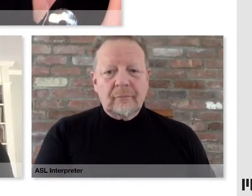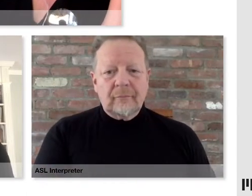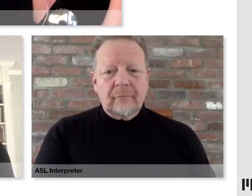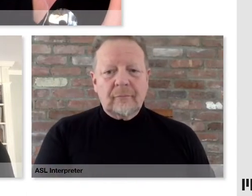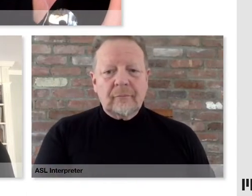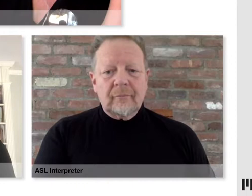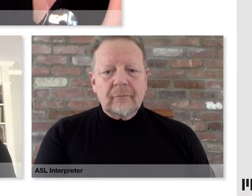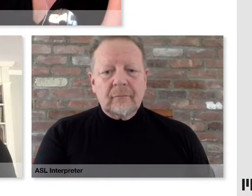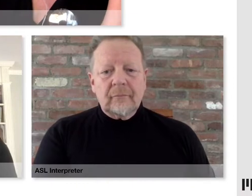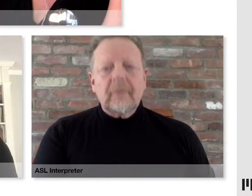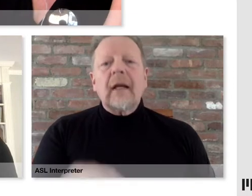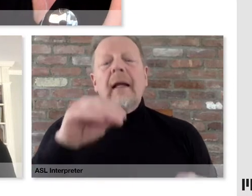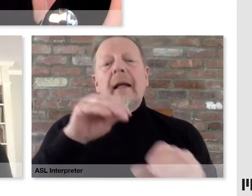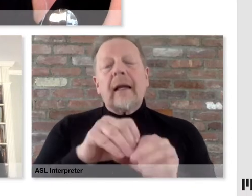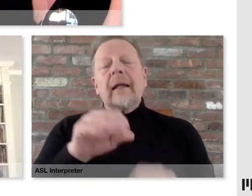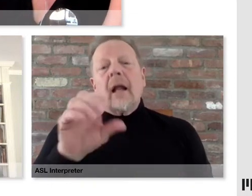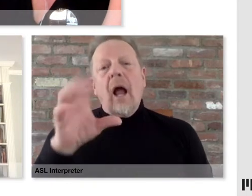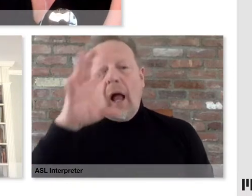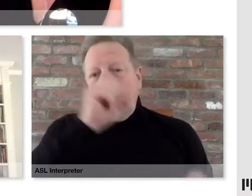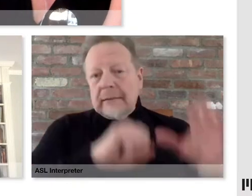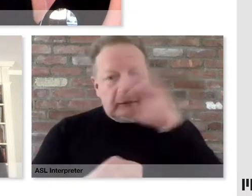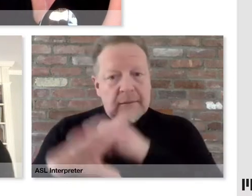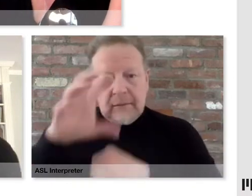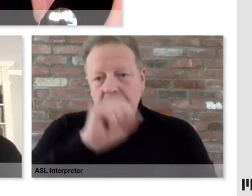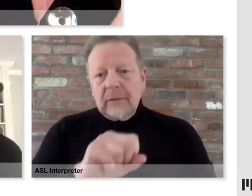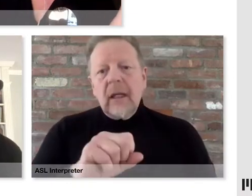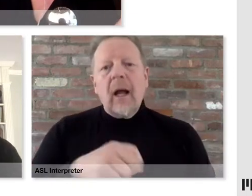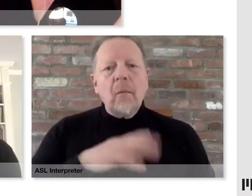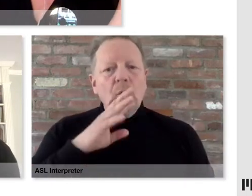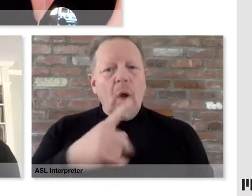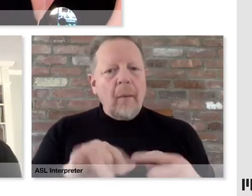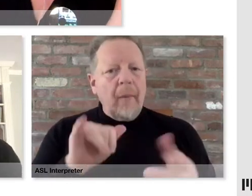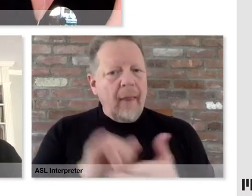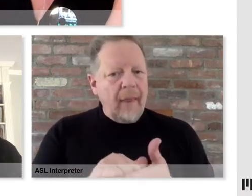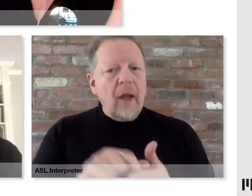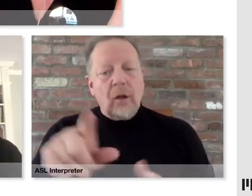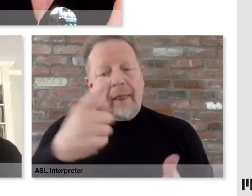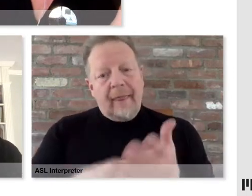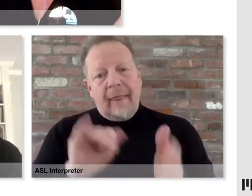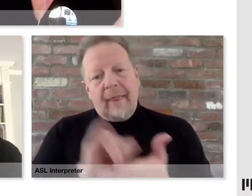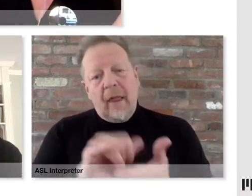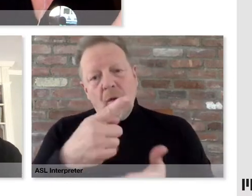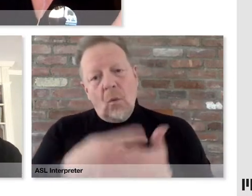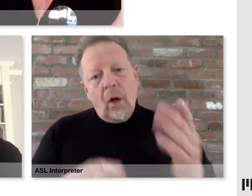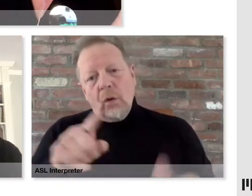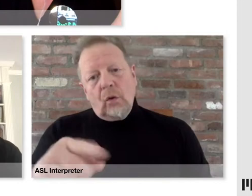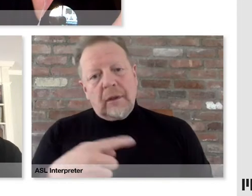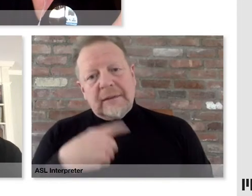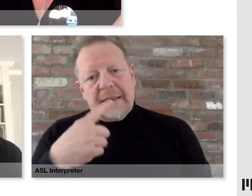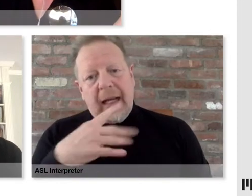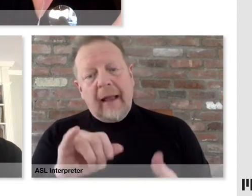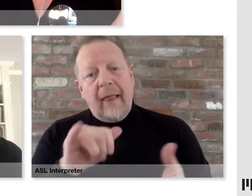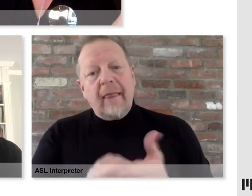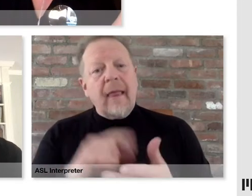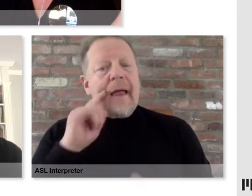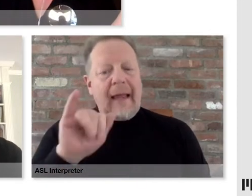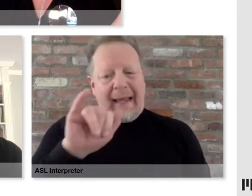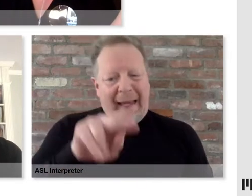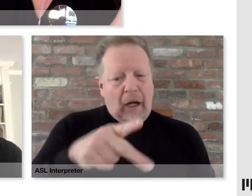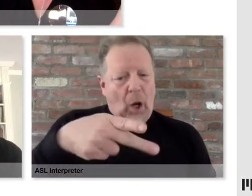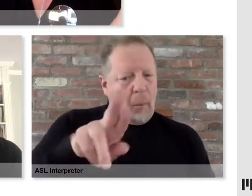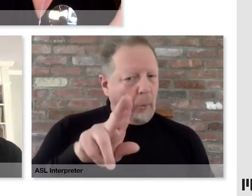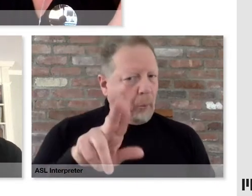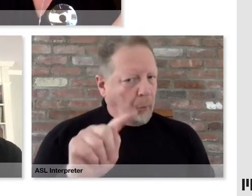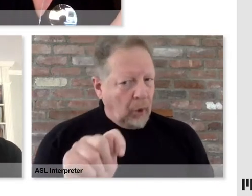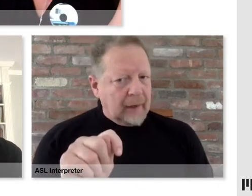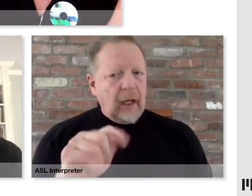Input assumptions. That's like what I'm talking about. Even that's what you're saying. And I think input assumptions are a very